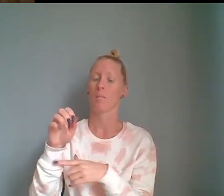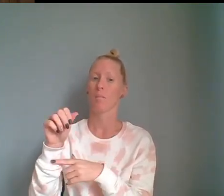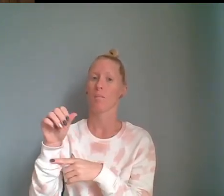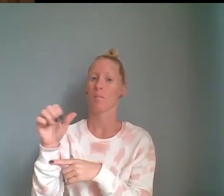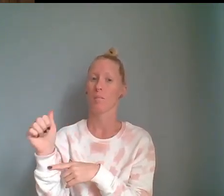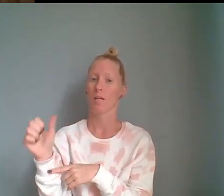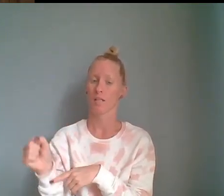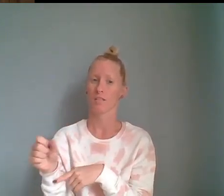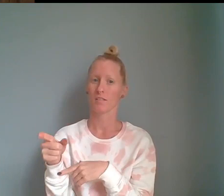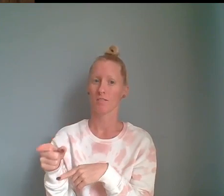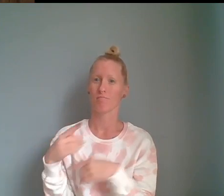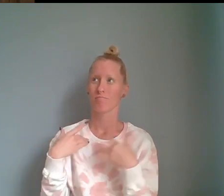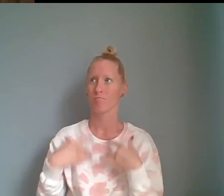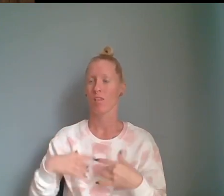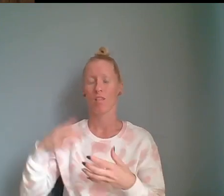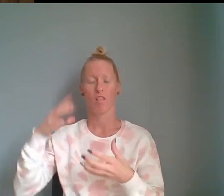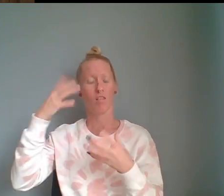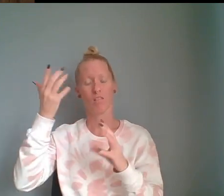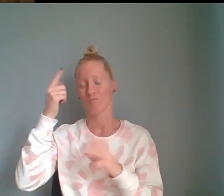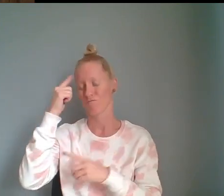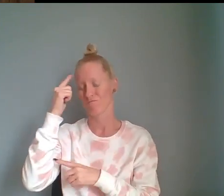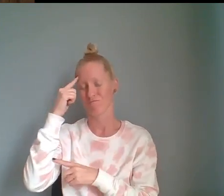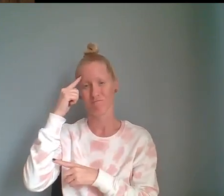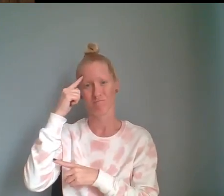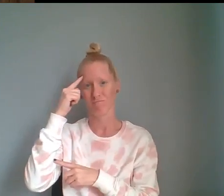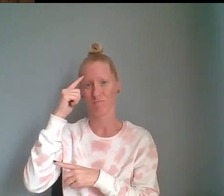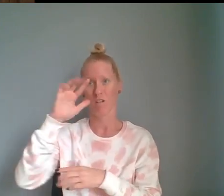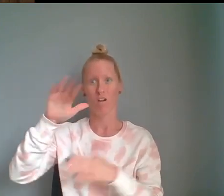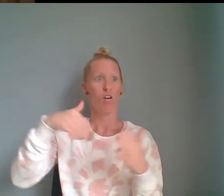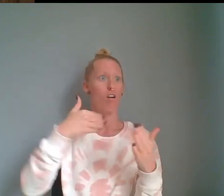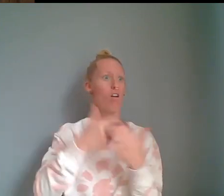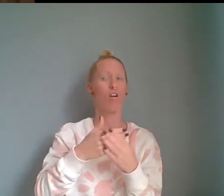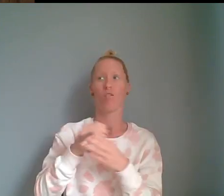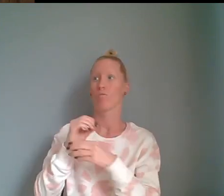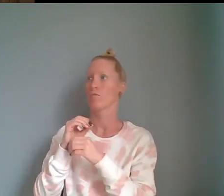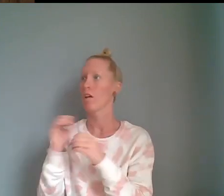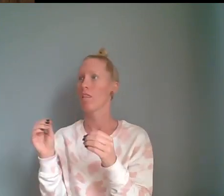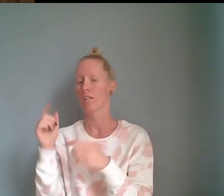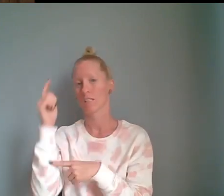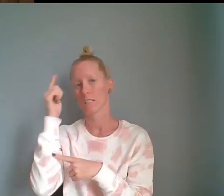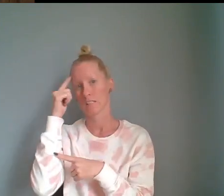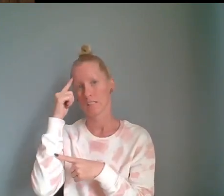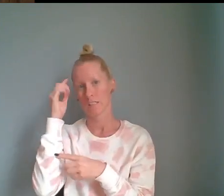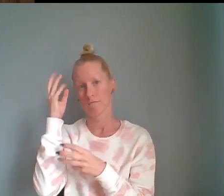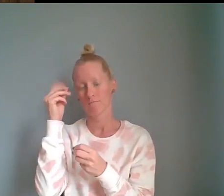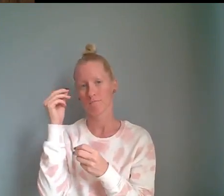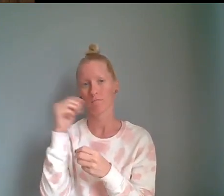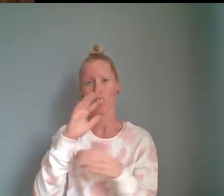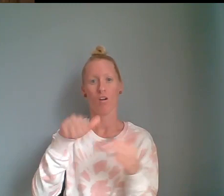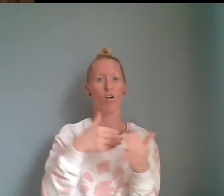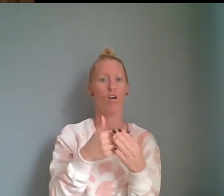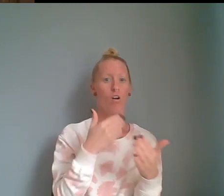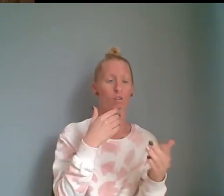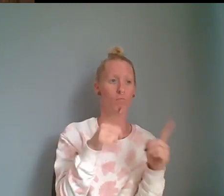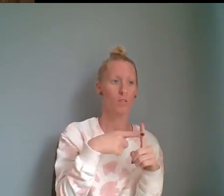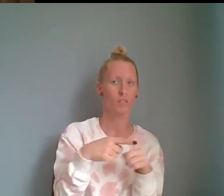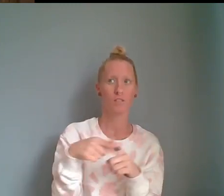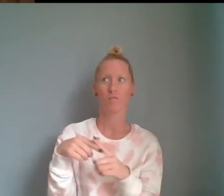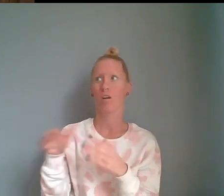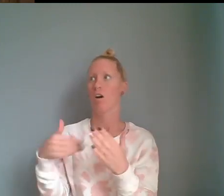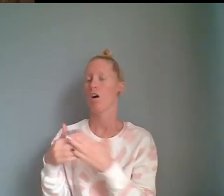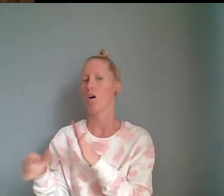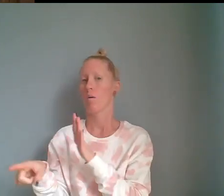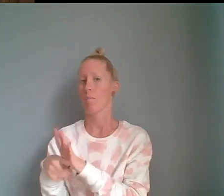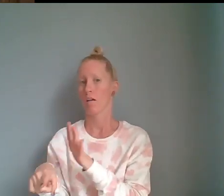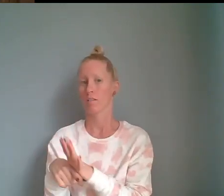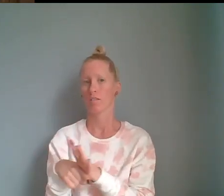a lot of distortions in thinking. All or nothing thinking is thinking that things are either all good or all bad. They can't sort